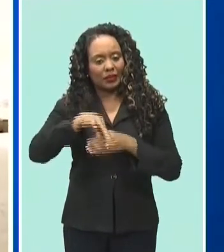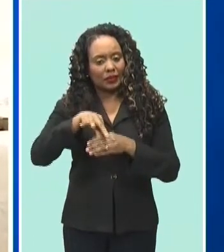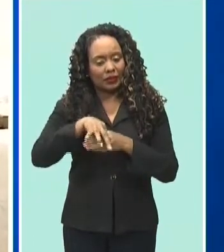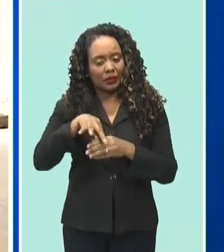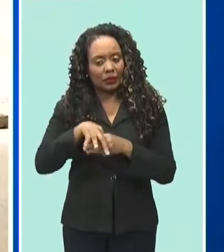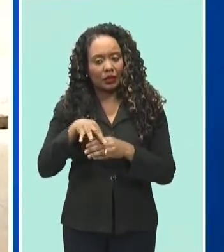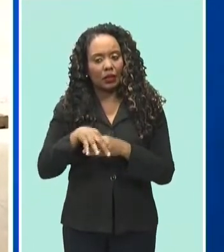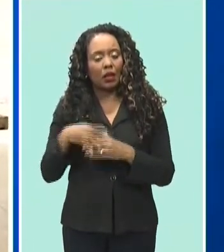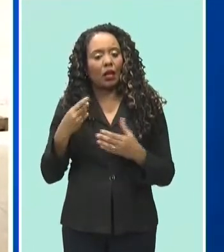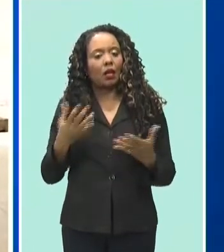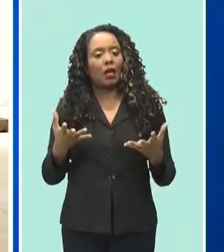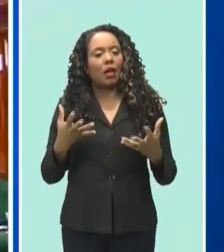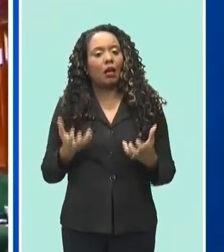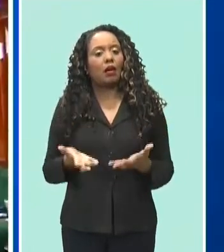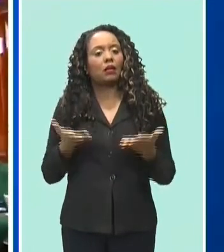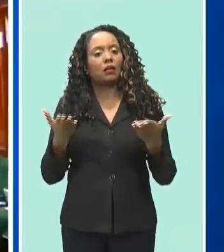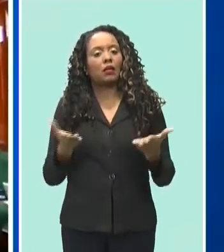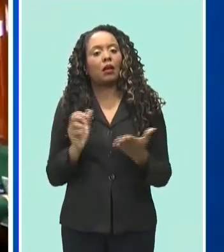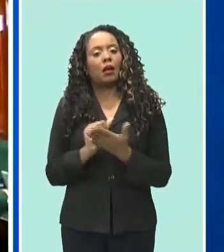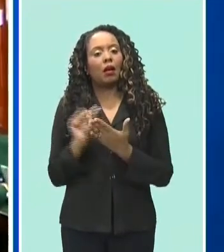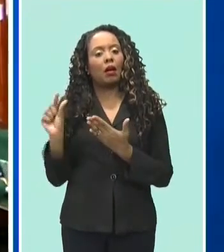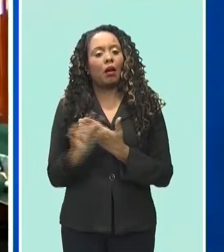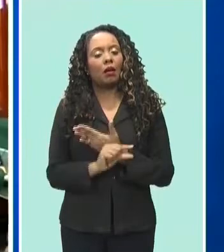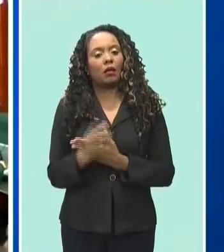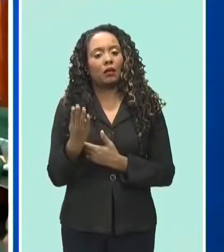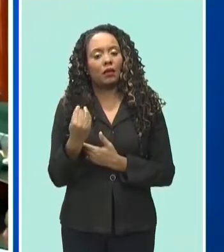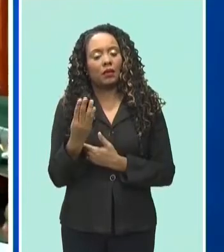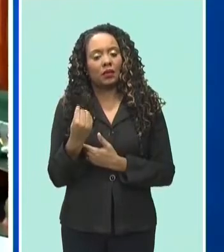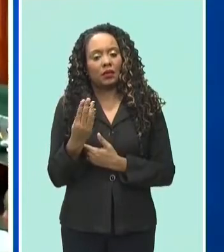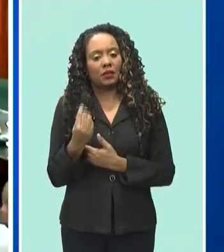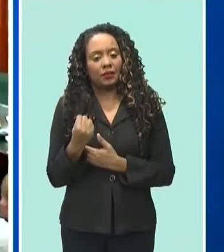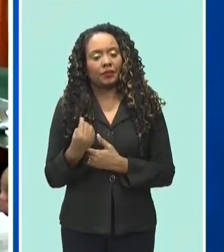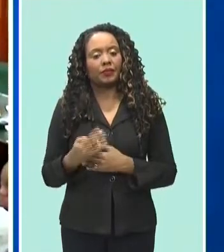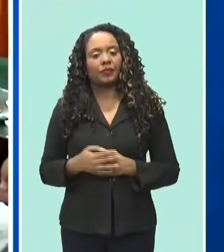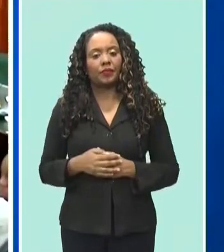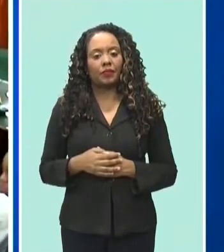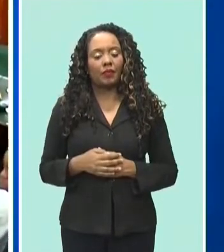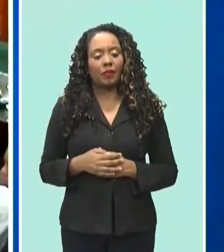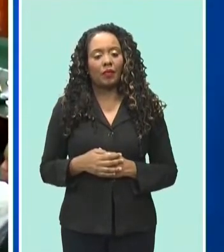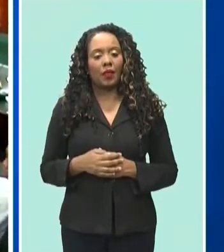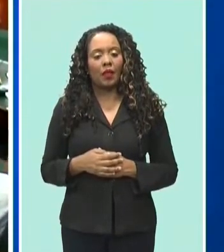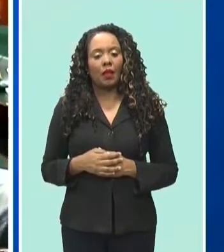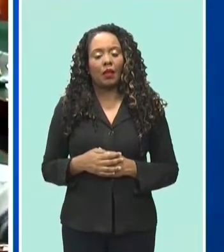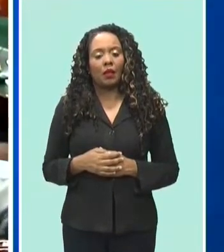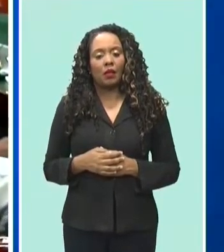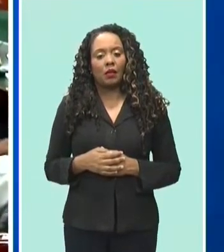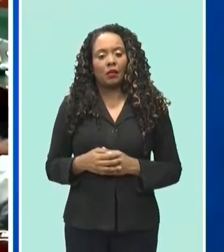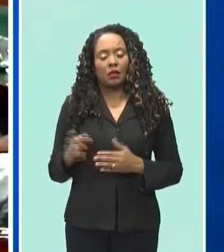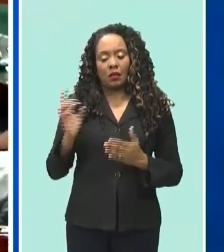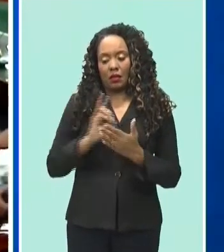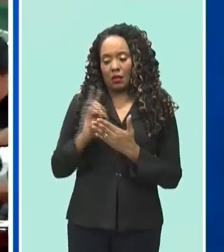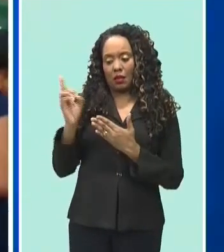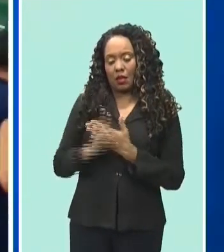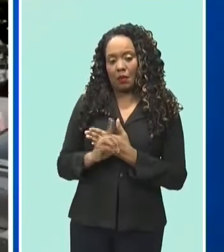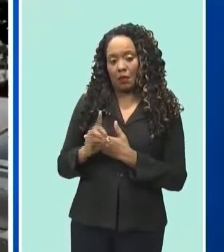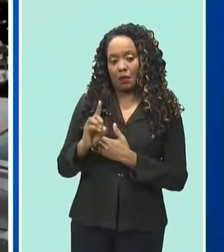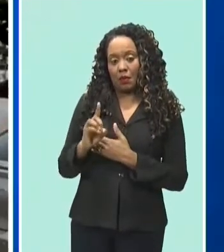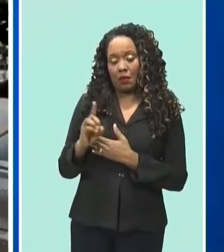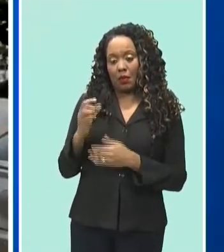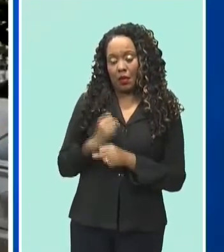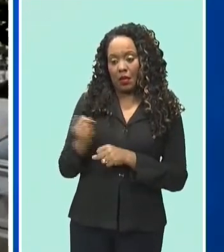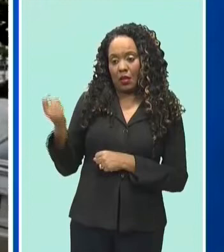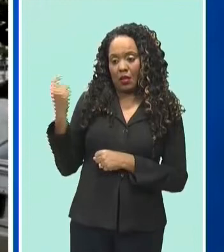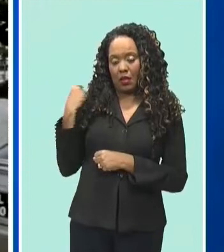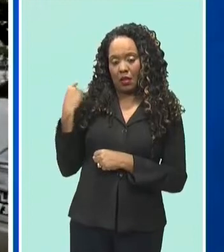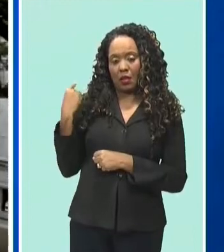will be delivered on August 14th. Alluding to the litigations which followed the passage of the December 21st no-confidence motion,